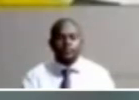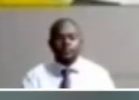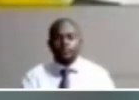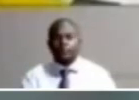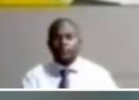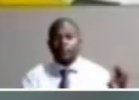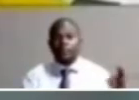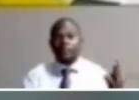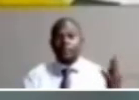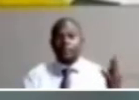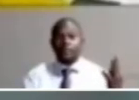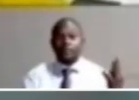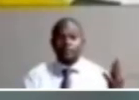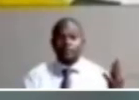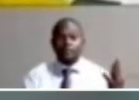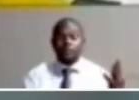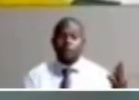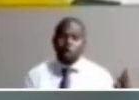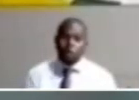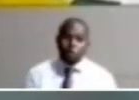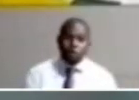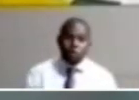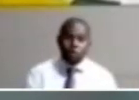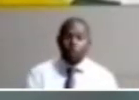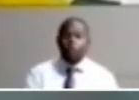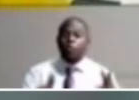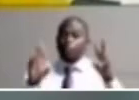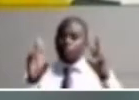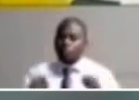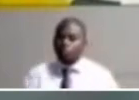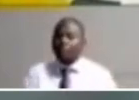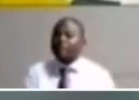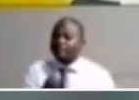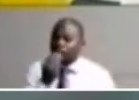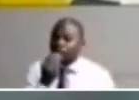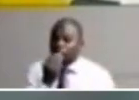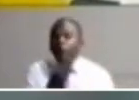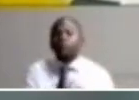Number three, all the non-food shops,